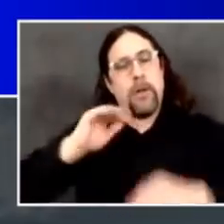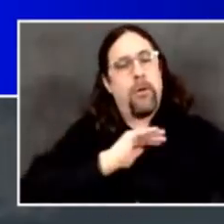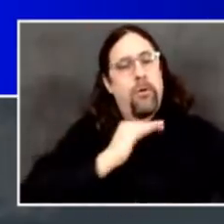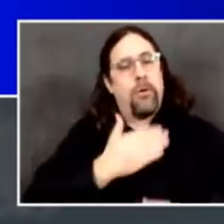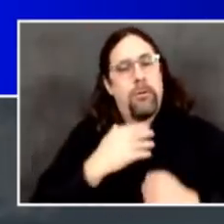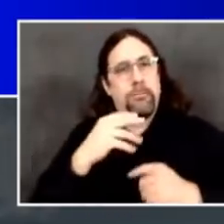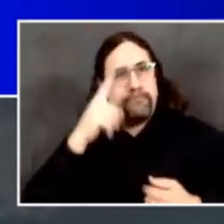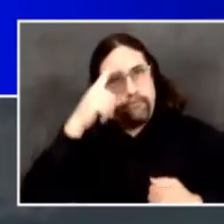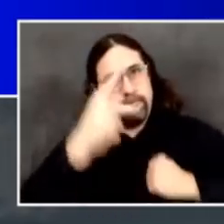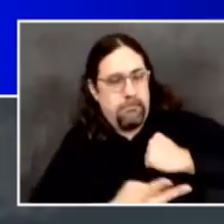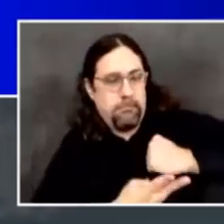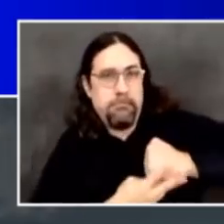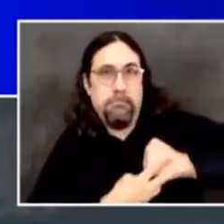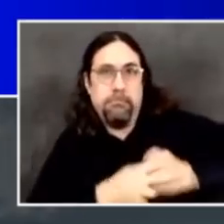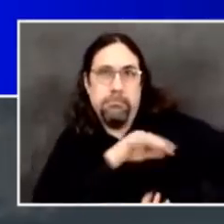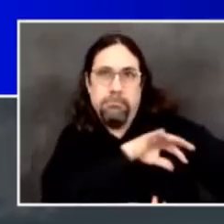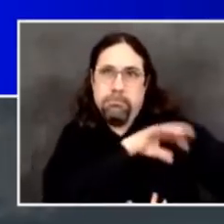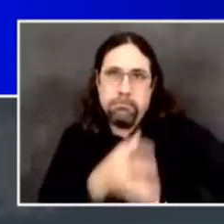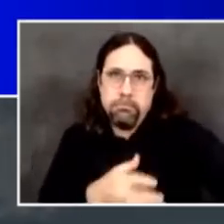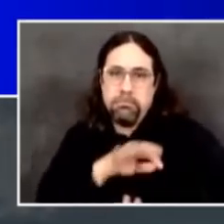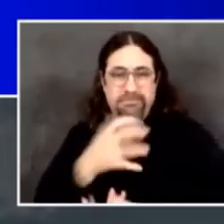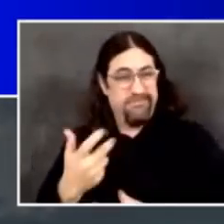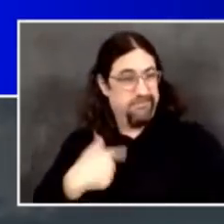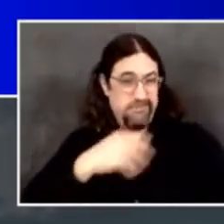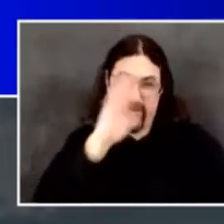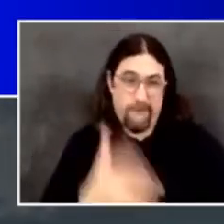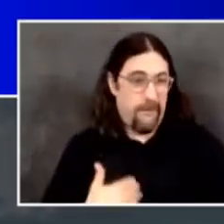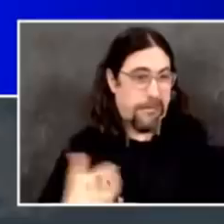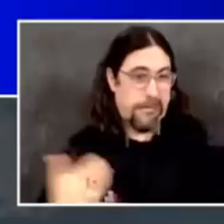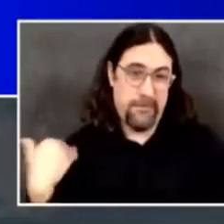about stockpiling, it's going to be about ensuring we have the